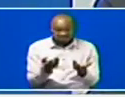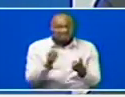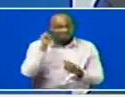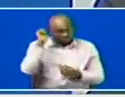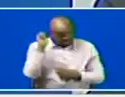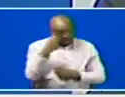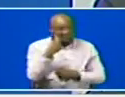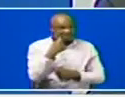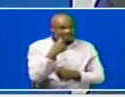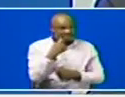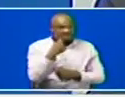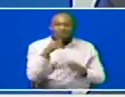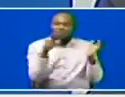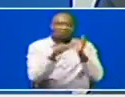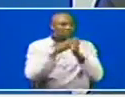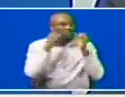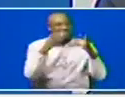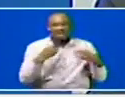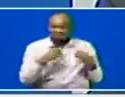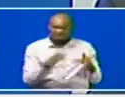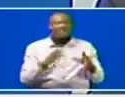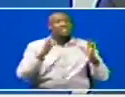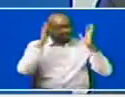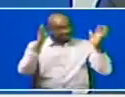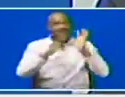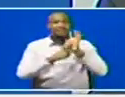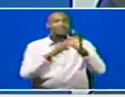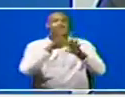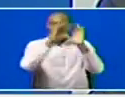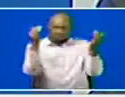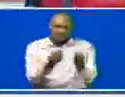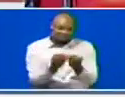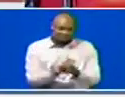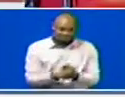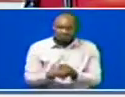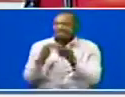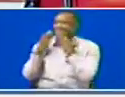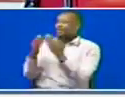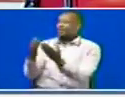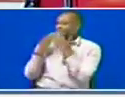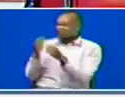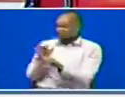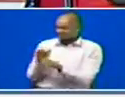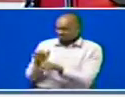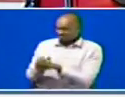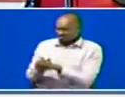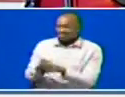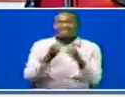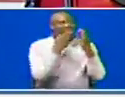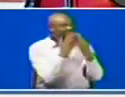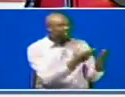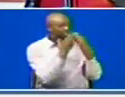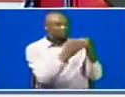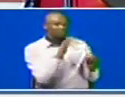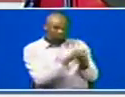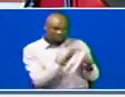Kenya has not many problems and will set a great example to the world. Right. Thank you very much. Thank you, thank you very, very much